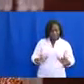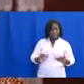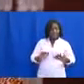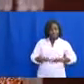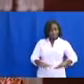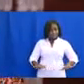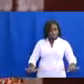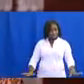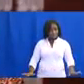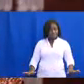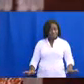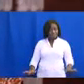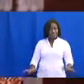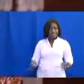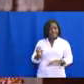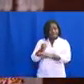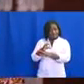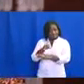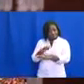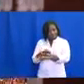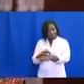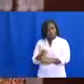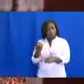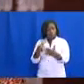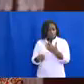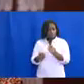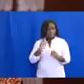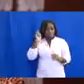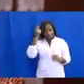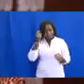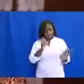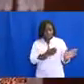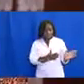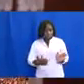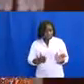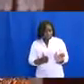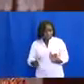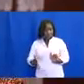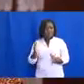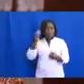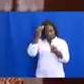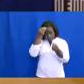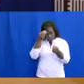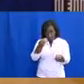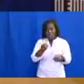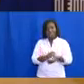.I.R Influencer.